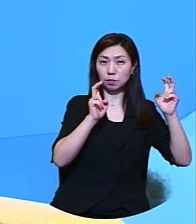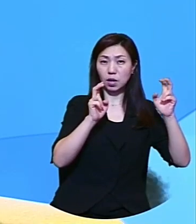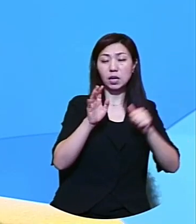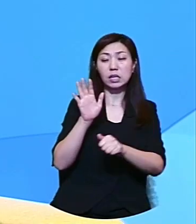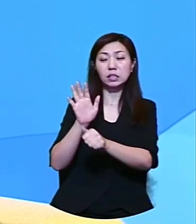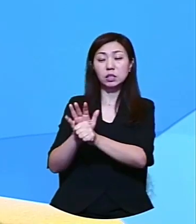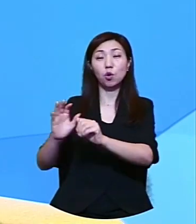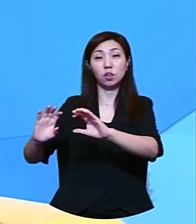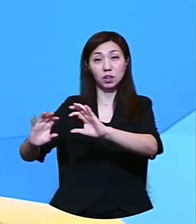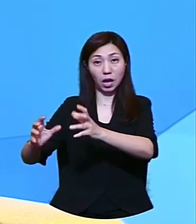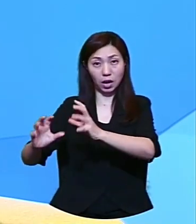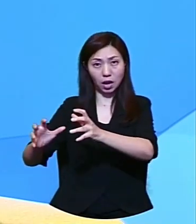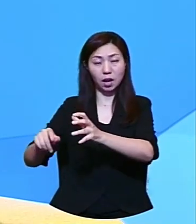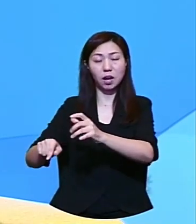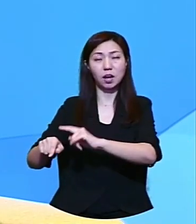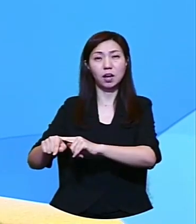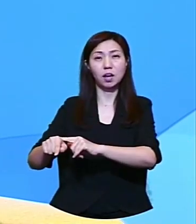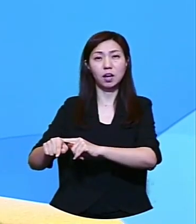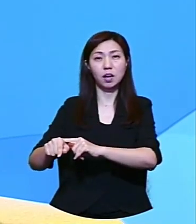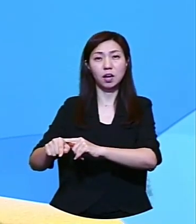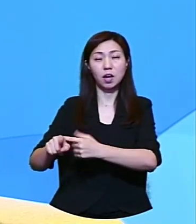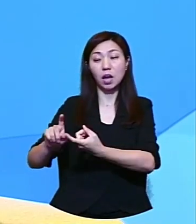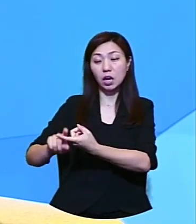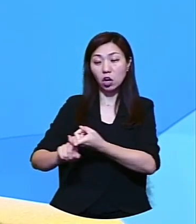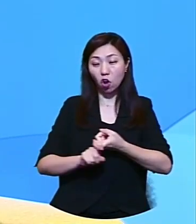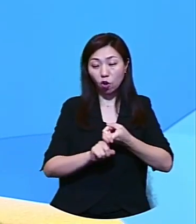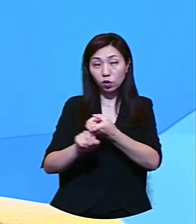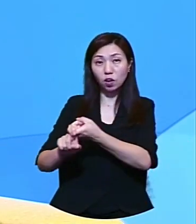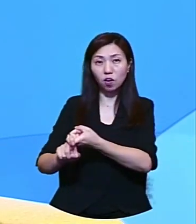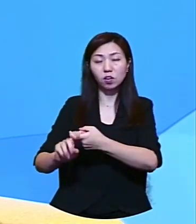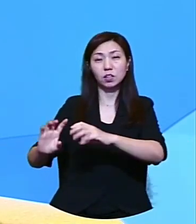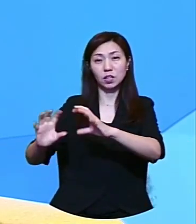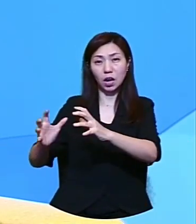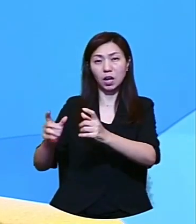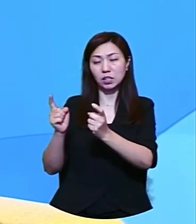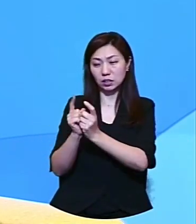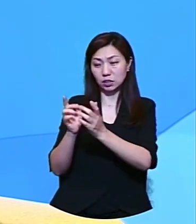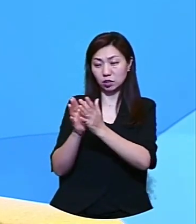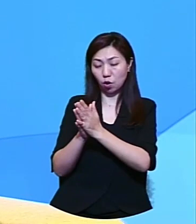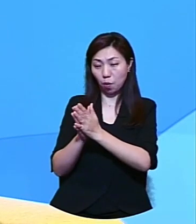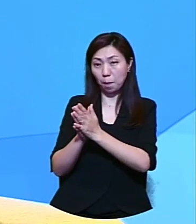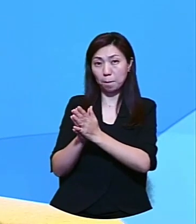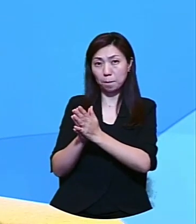partner countries, then I think this program will